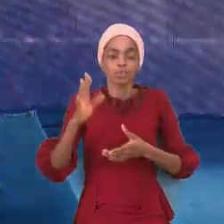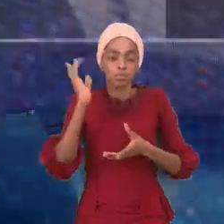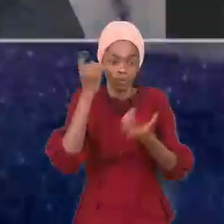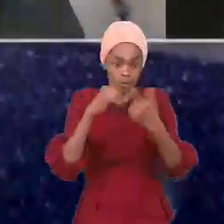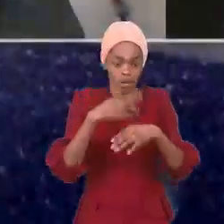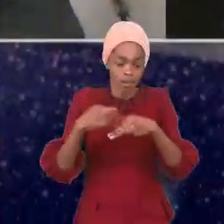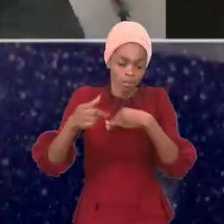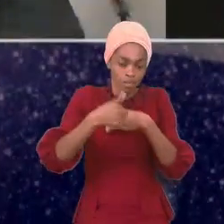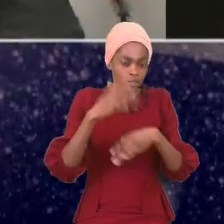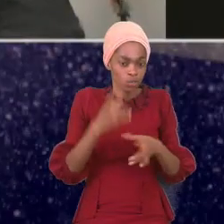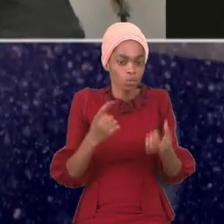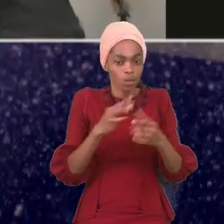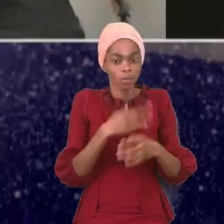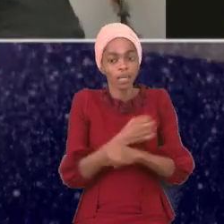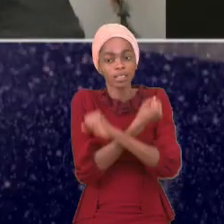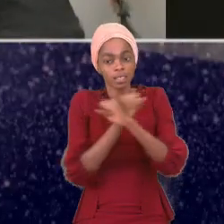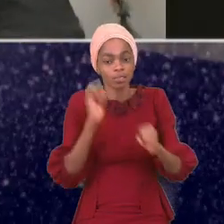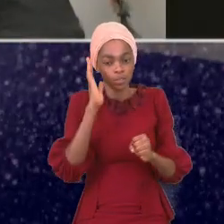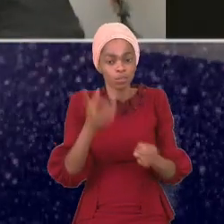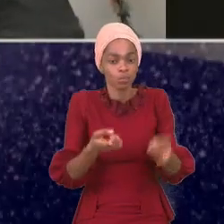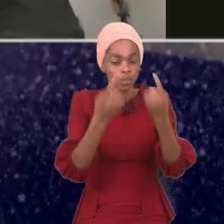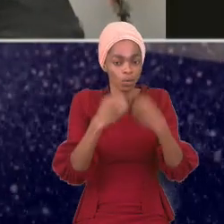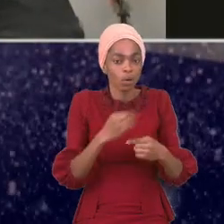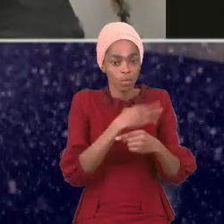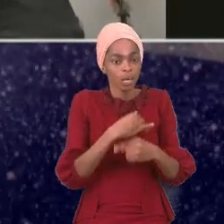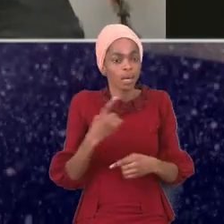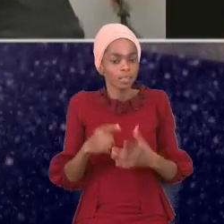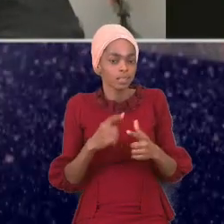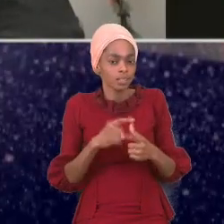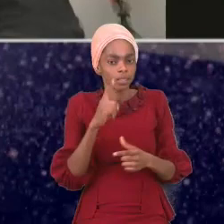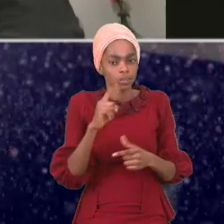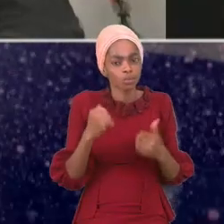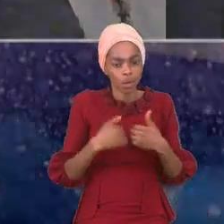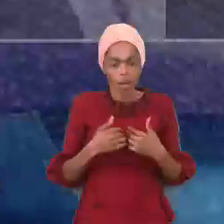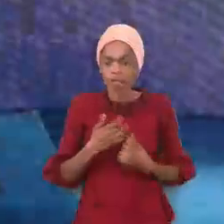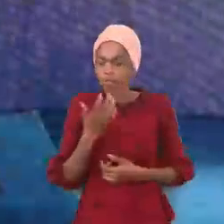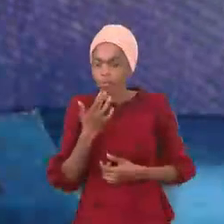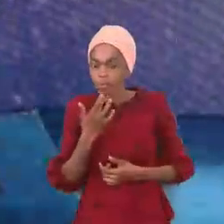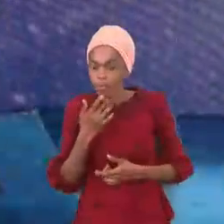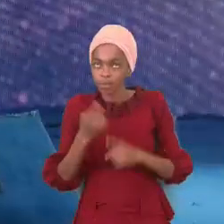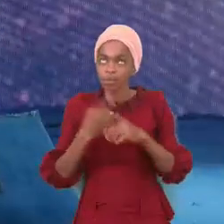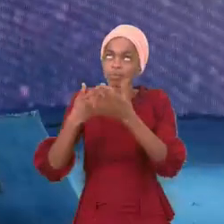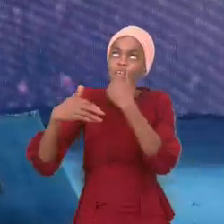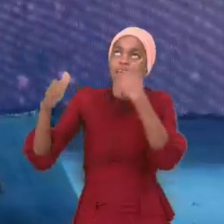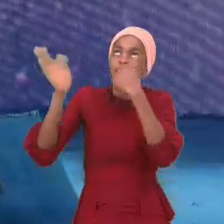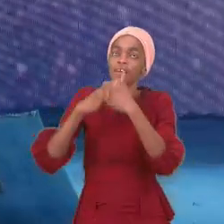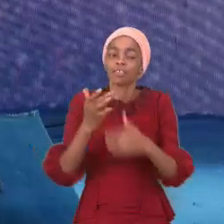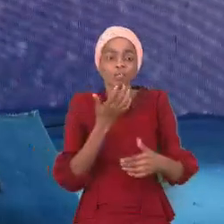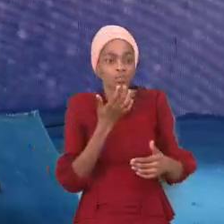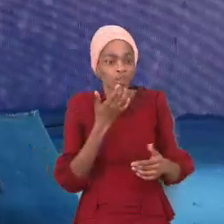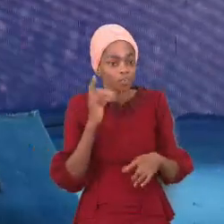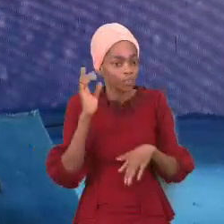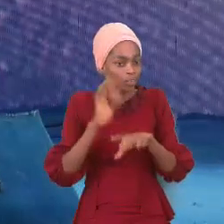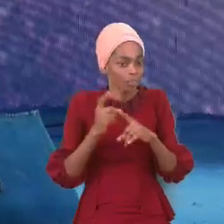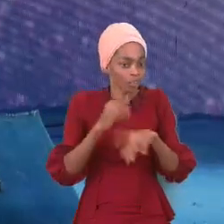will come. And the salvation will come. And then you have favor. Favor from heaven. And favor on